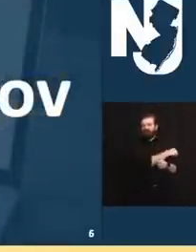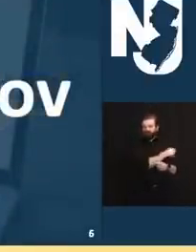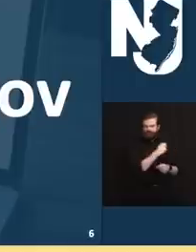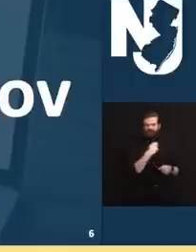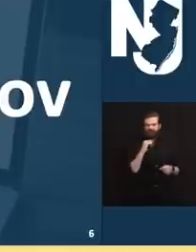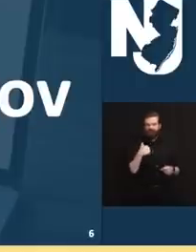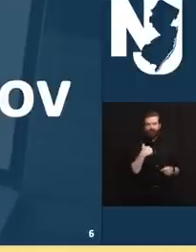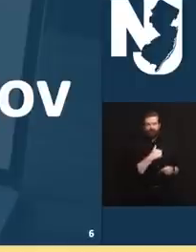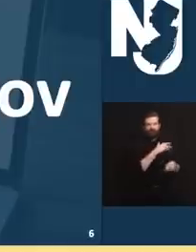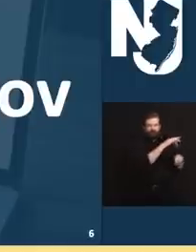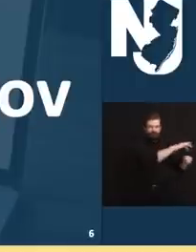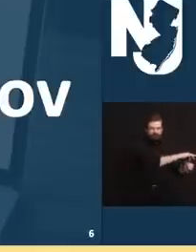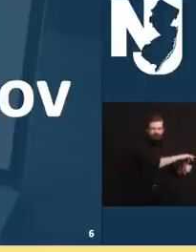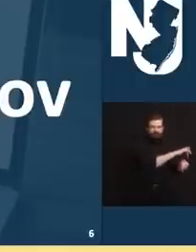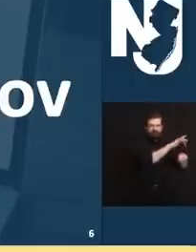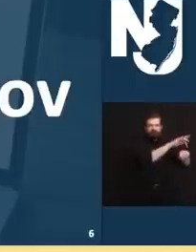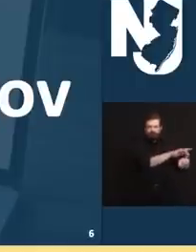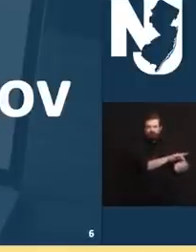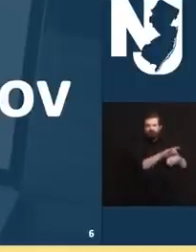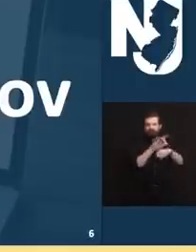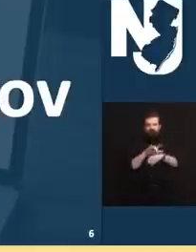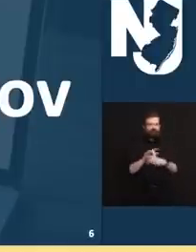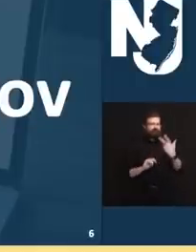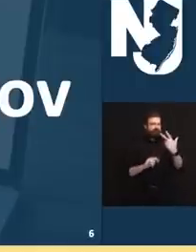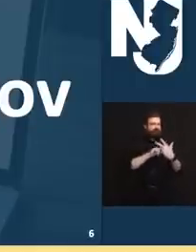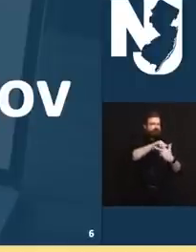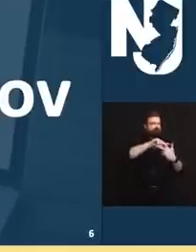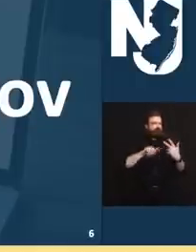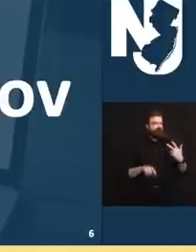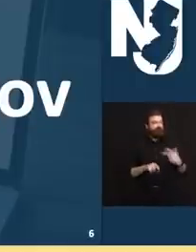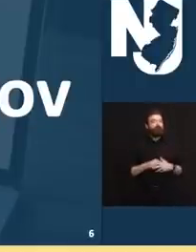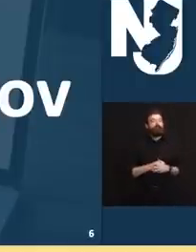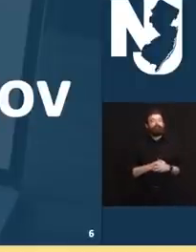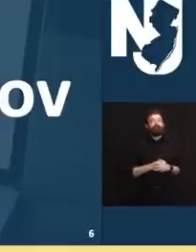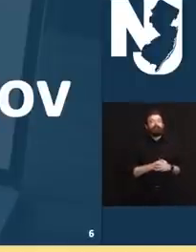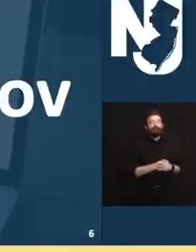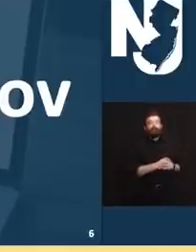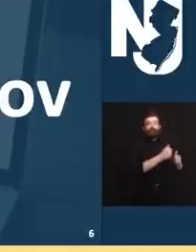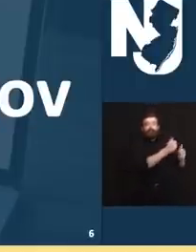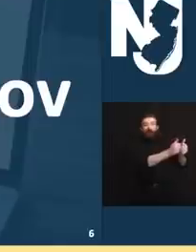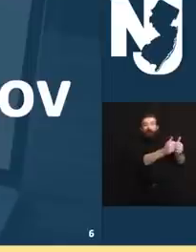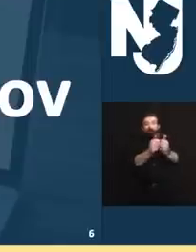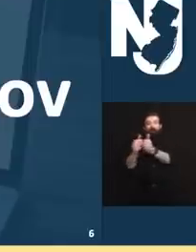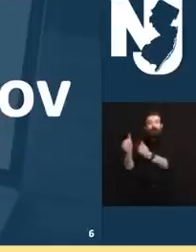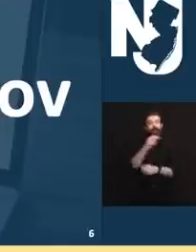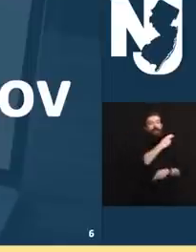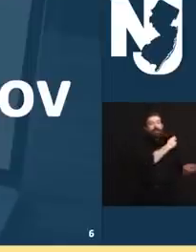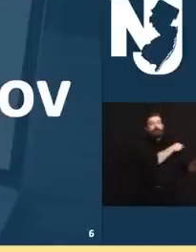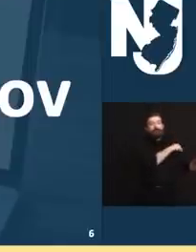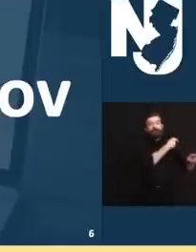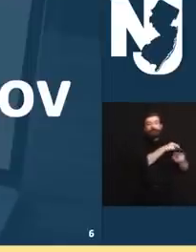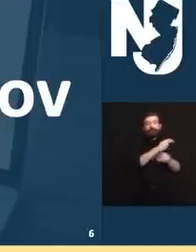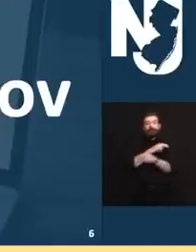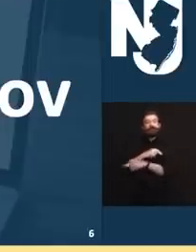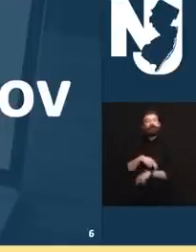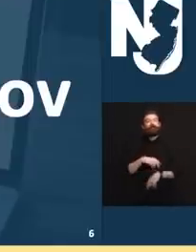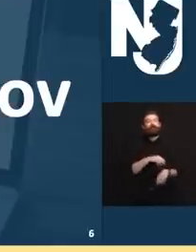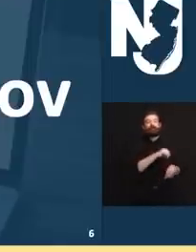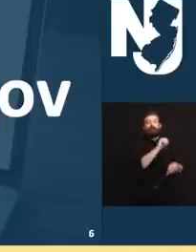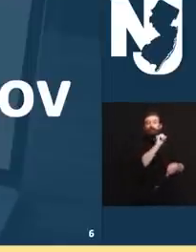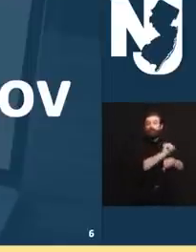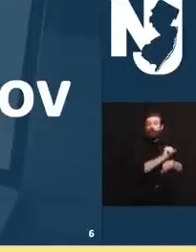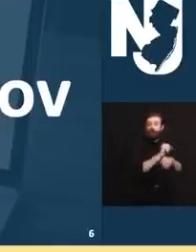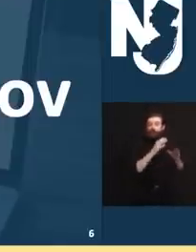thanked every one of the frontline healthcare workers, not only for the jobs they've been doing since March, but also for the example they are setting by